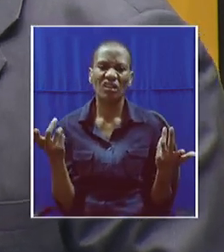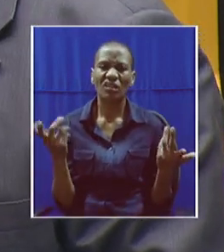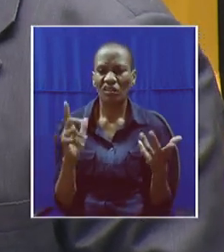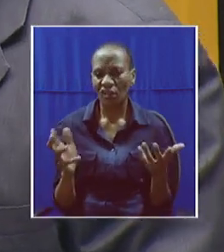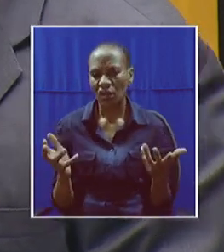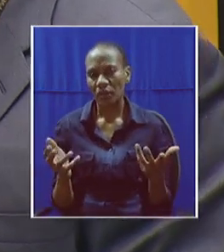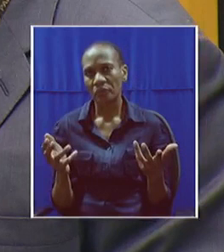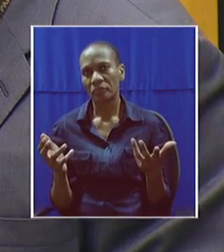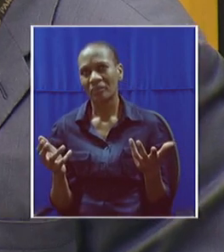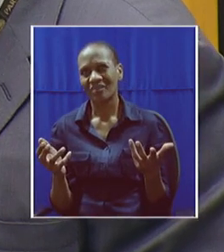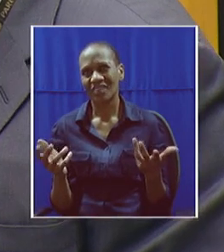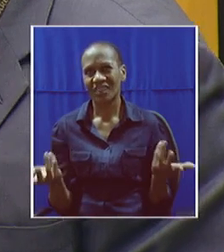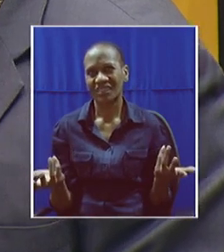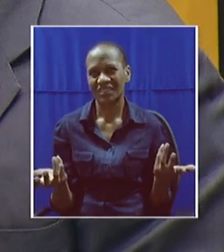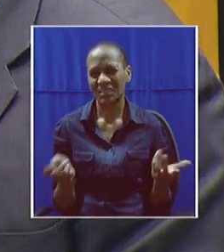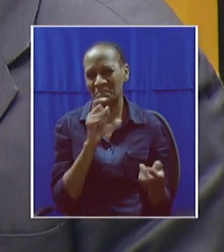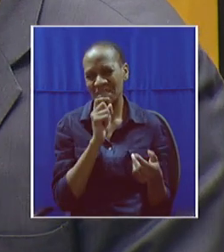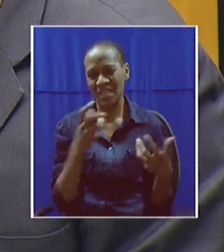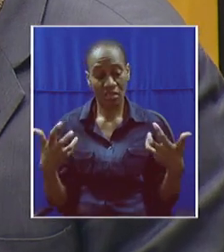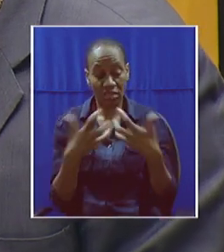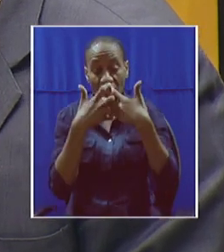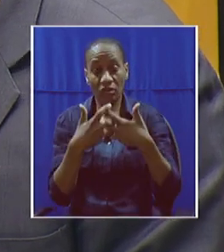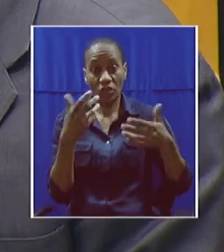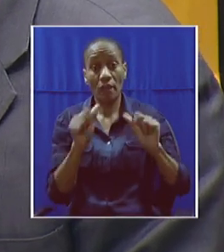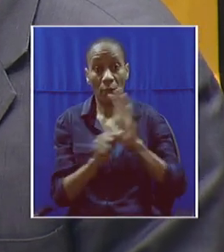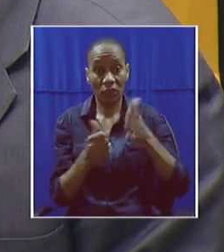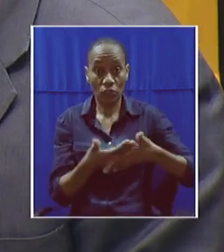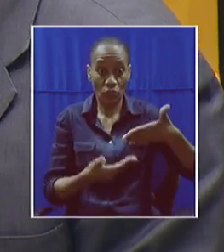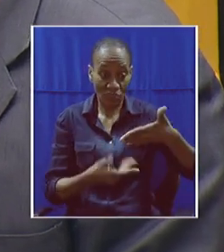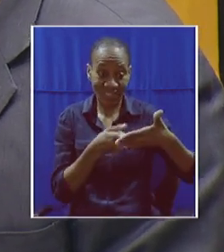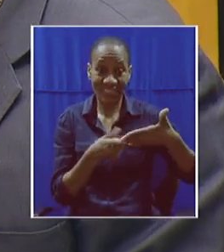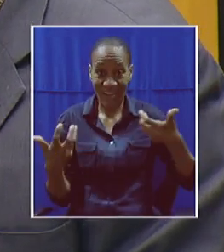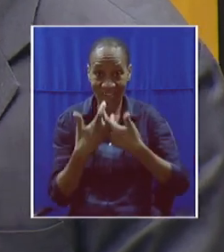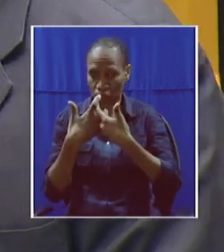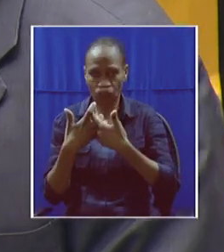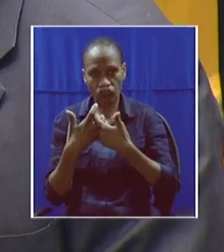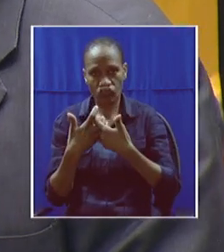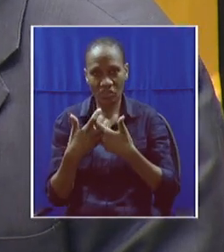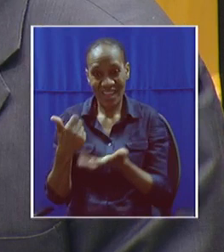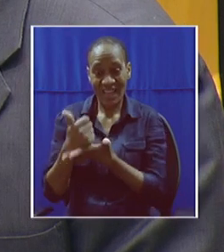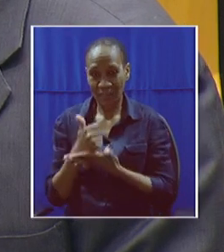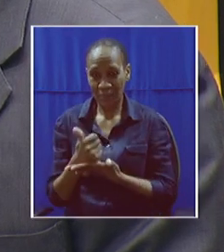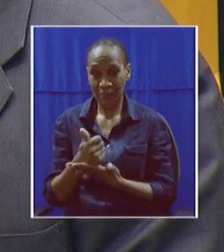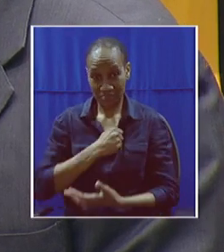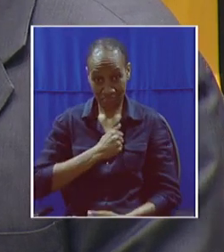on that is internally inconsistent and therefore not